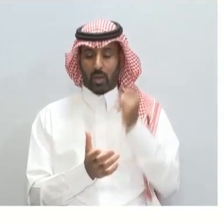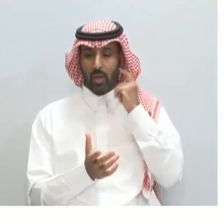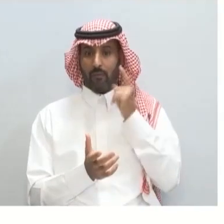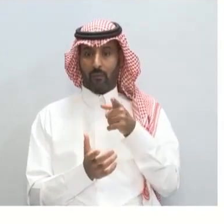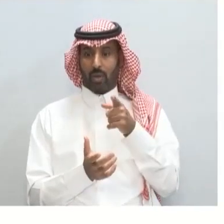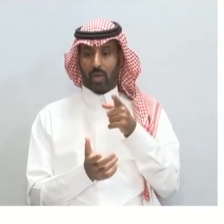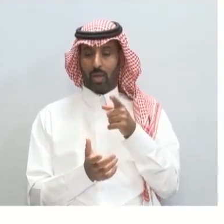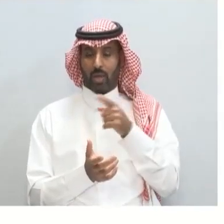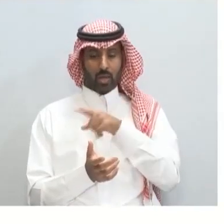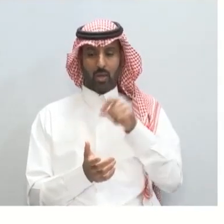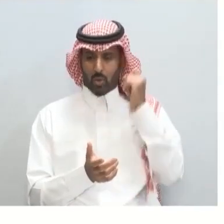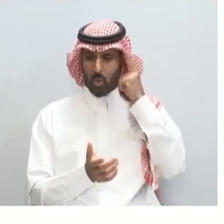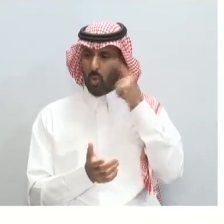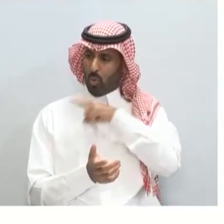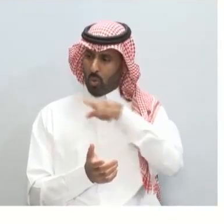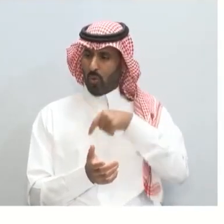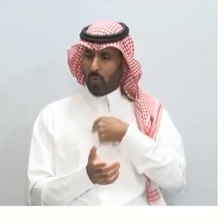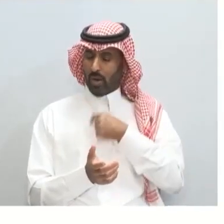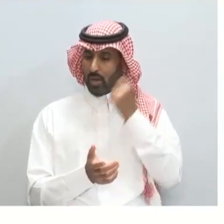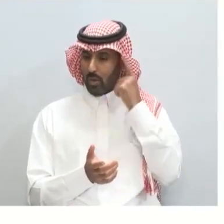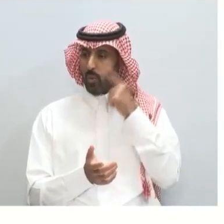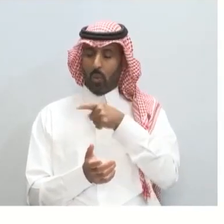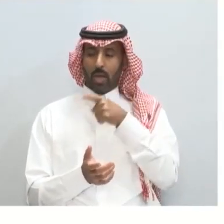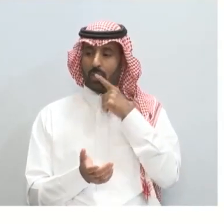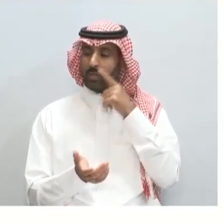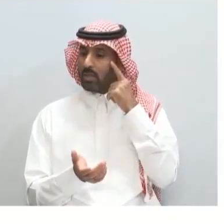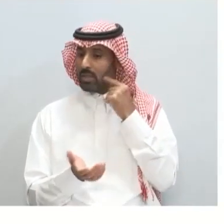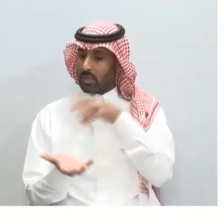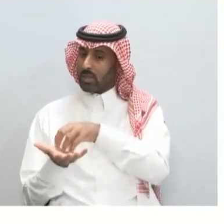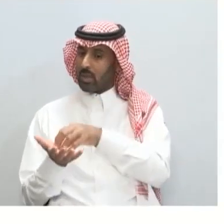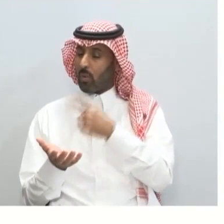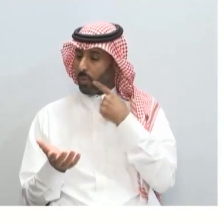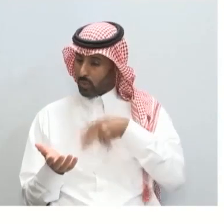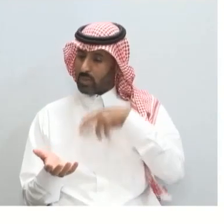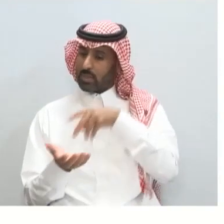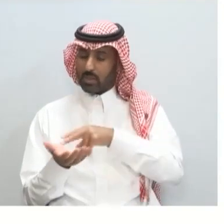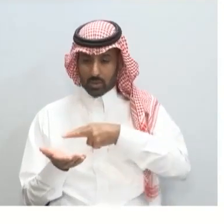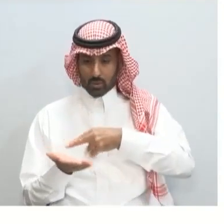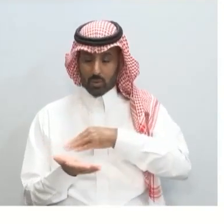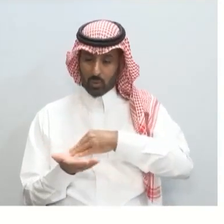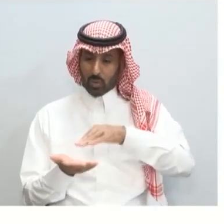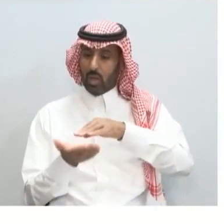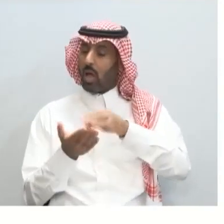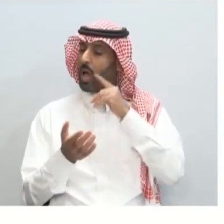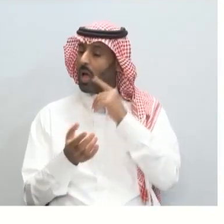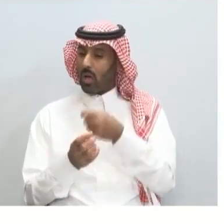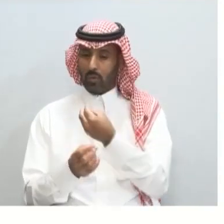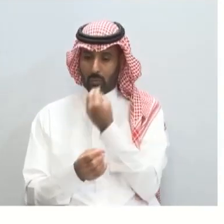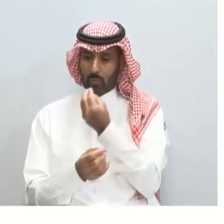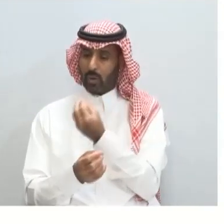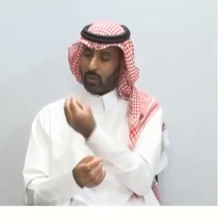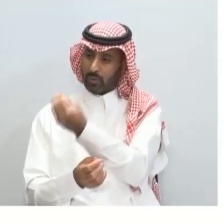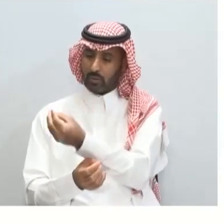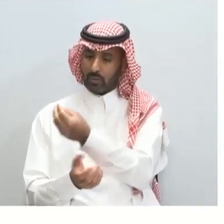knew where she lived we could send her flowers we could send her flowers